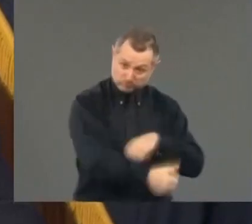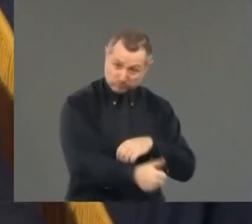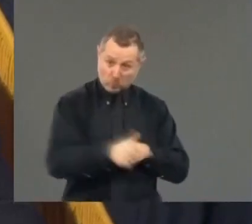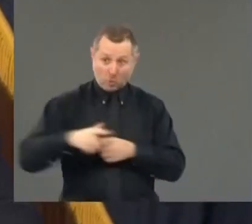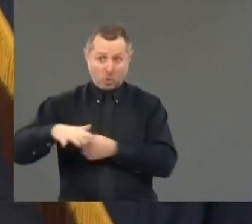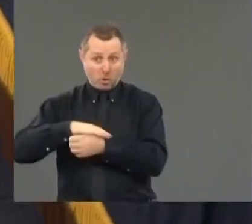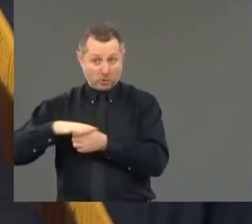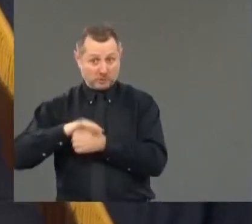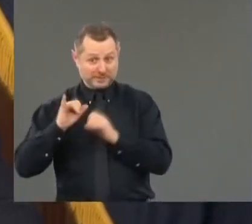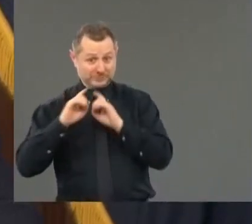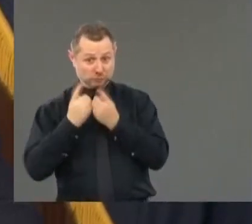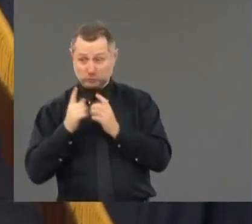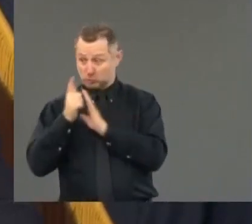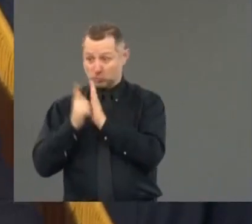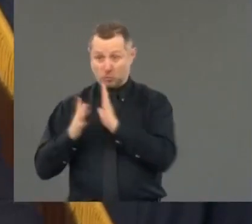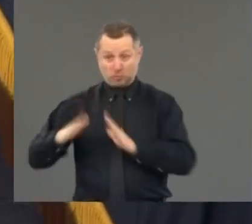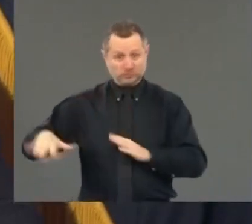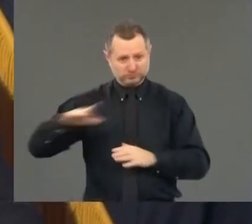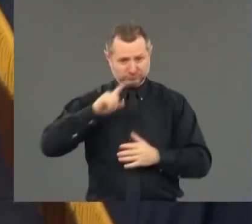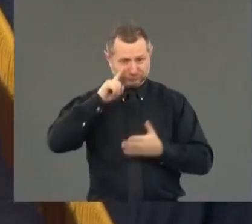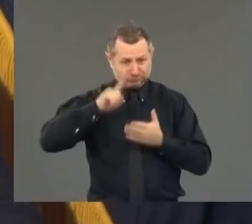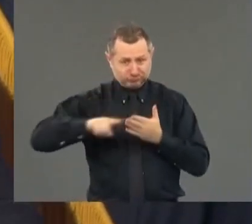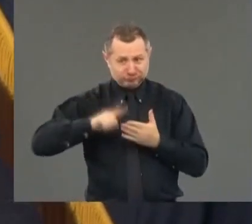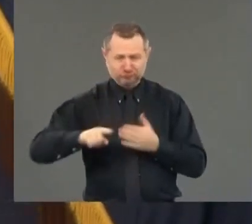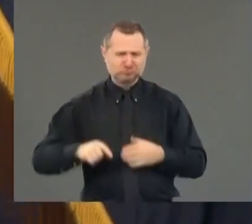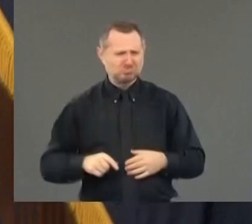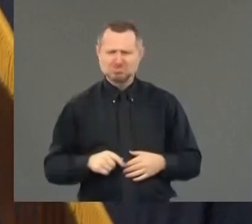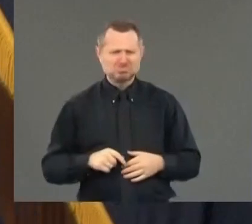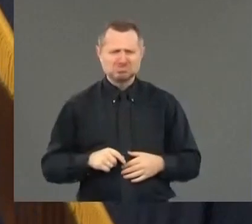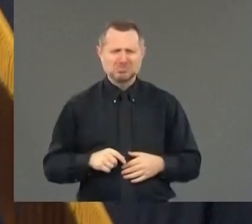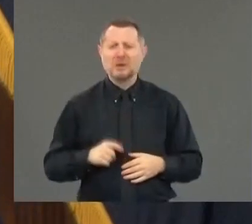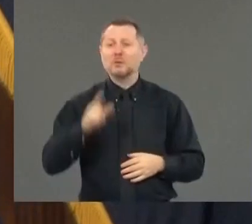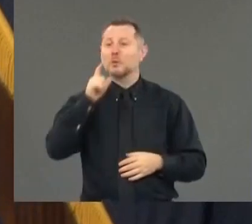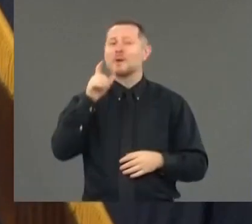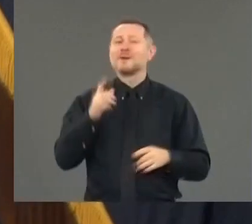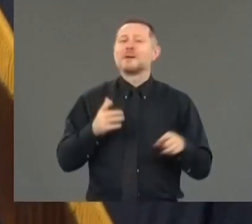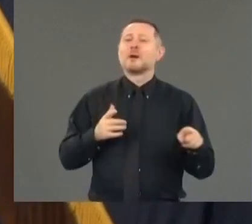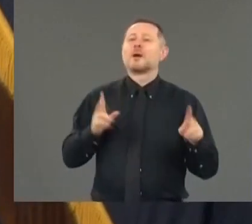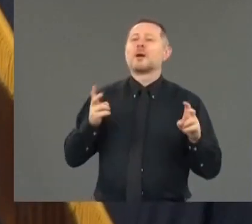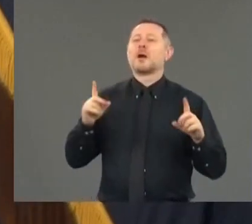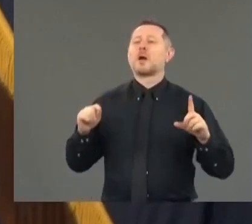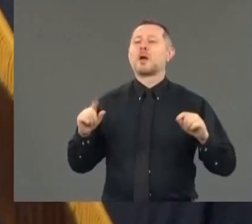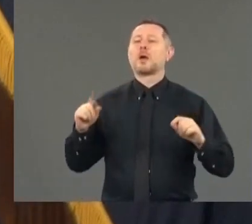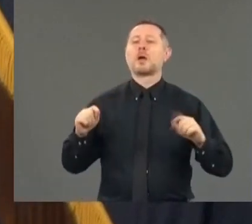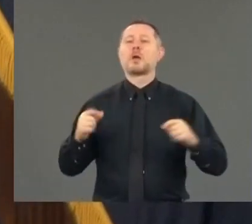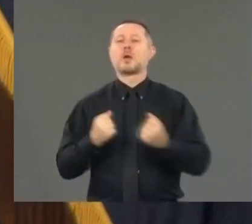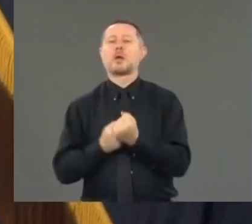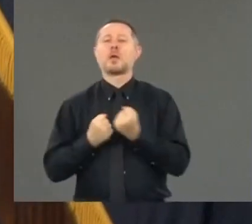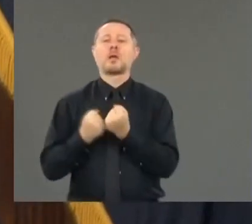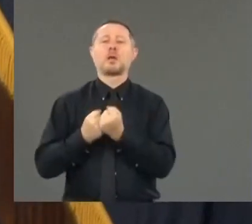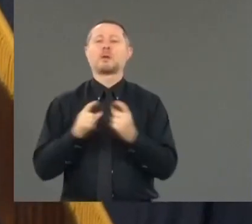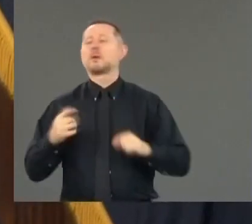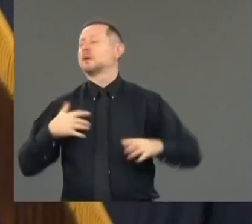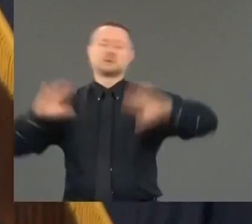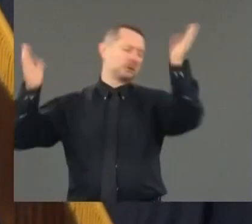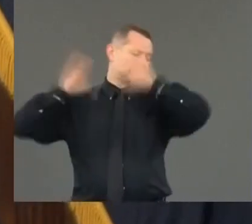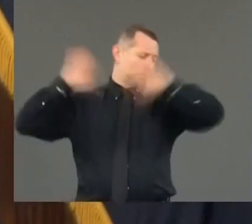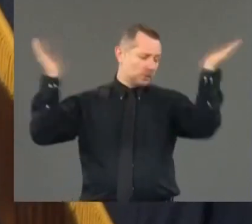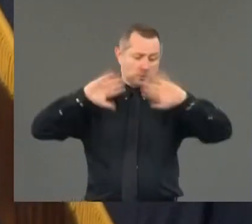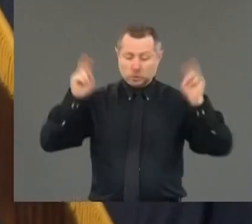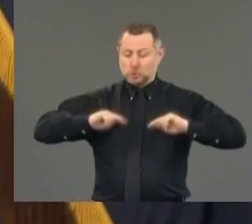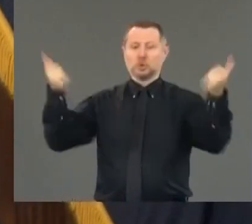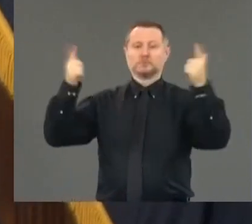be the investigating authority. Why? Because self-policing doesn't work. And the